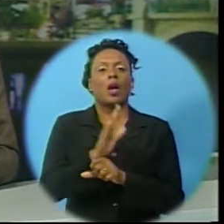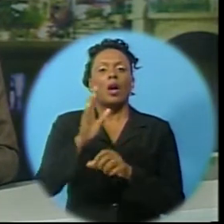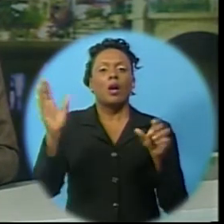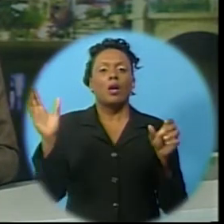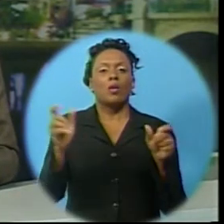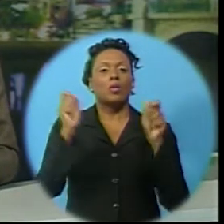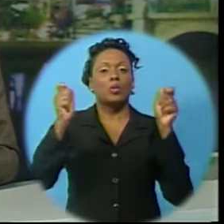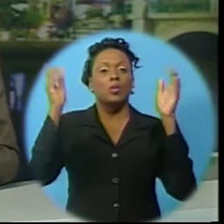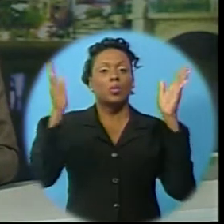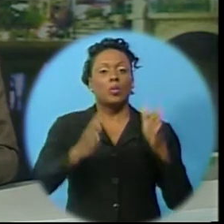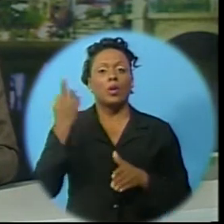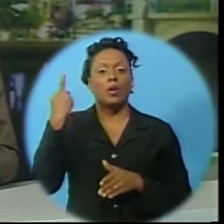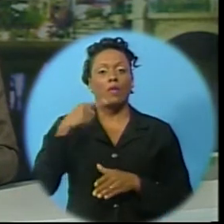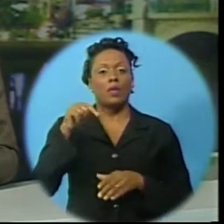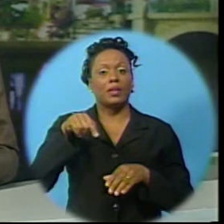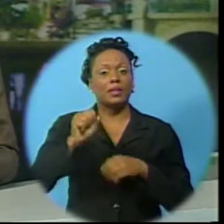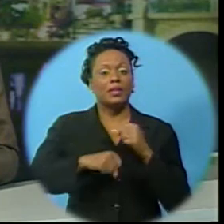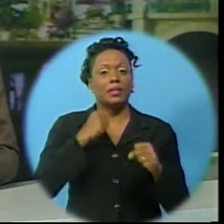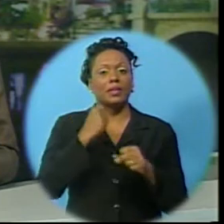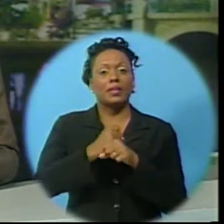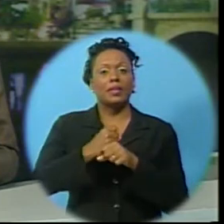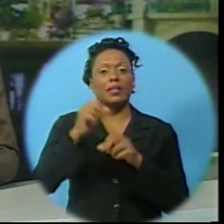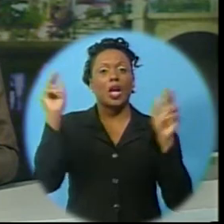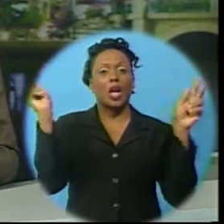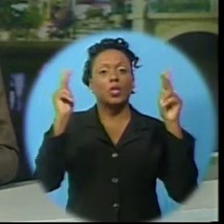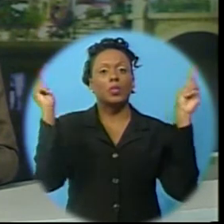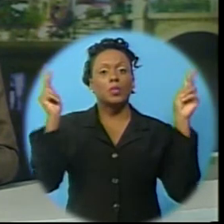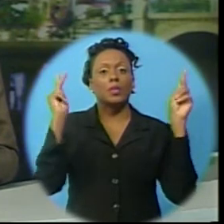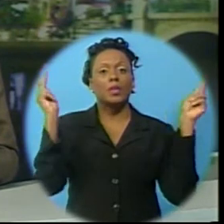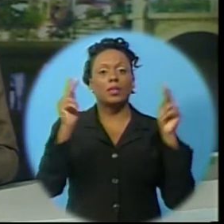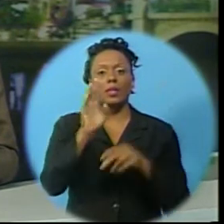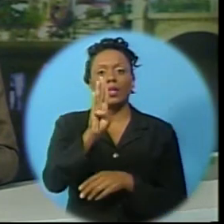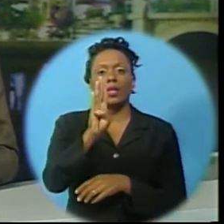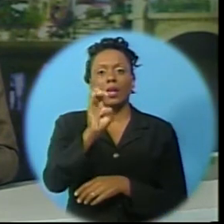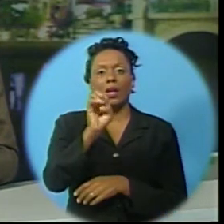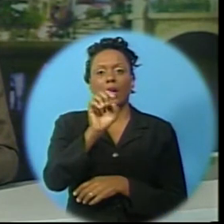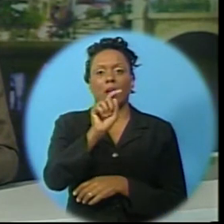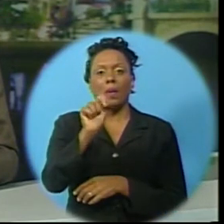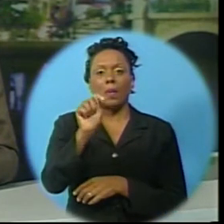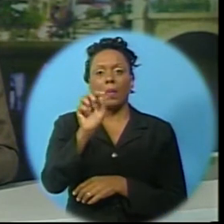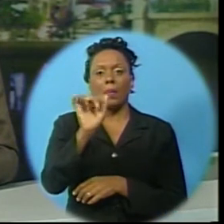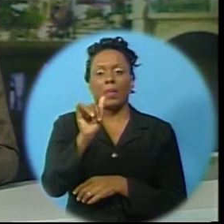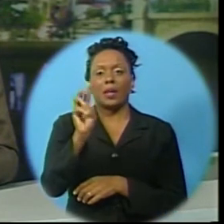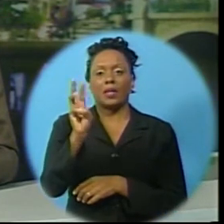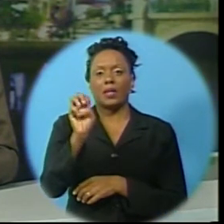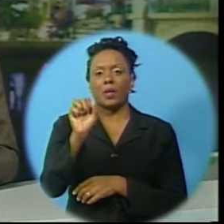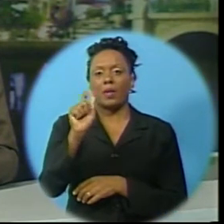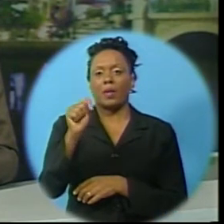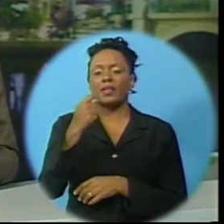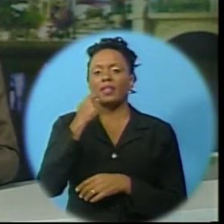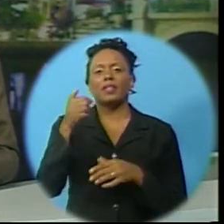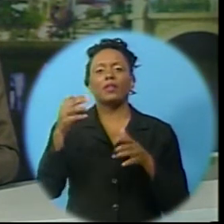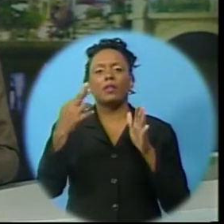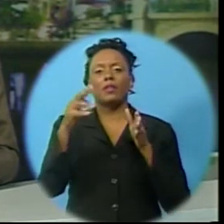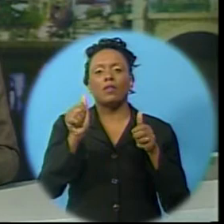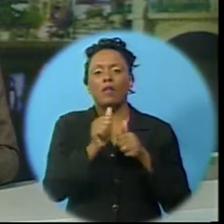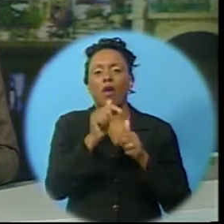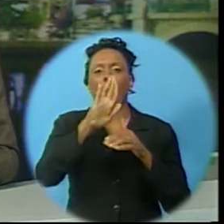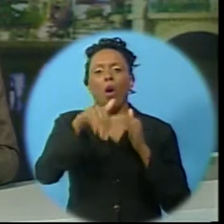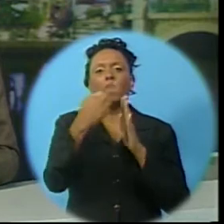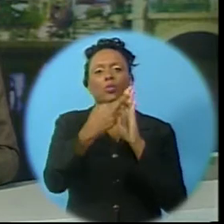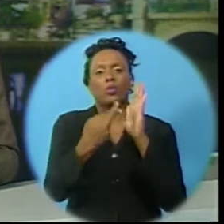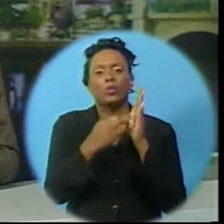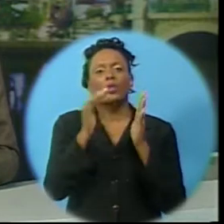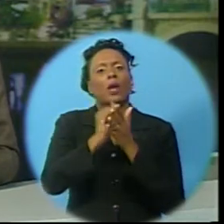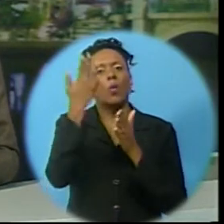year's Grand KDU Meet, Betty West, says her strategy for the event was simply following the criteria that was required. Ryan Broom has